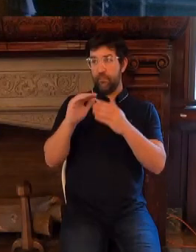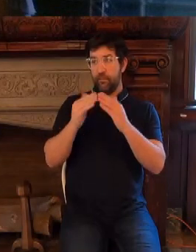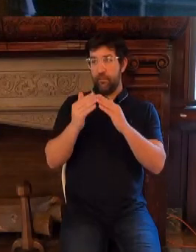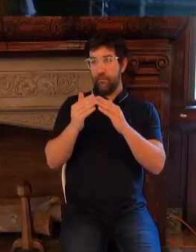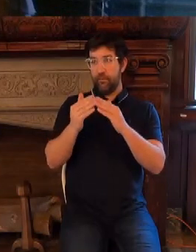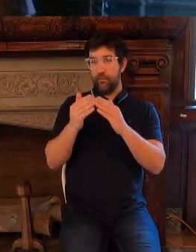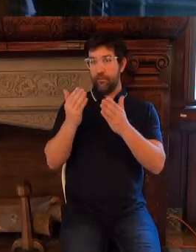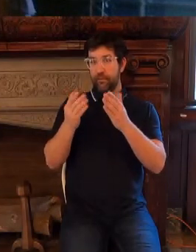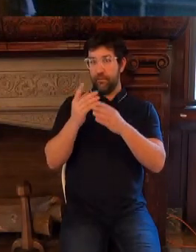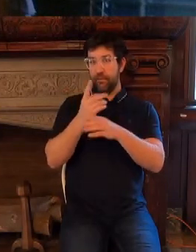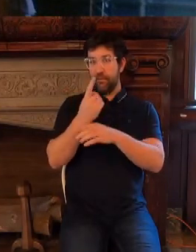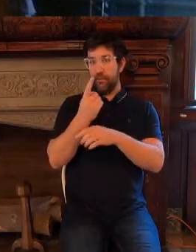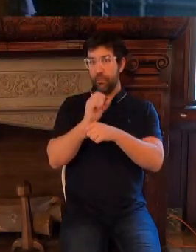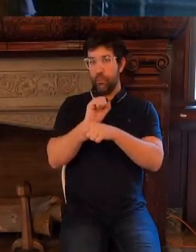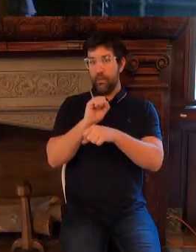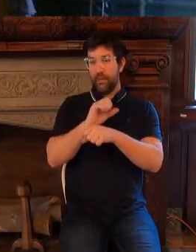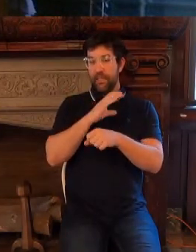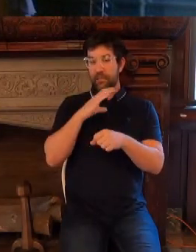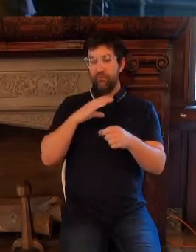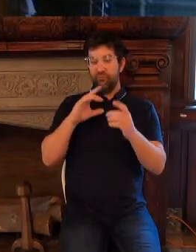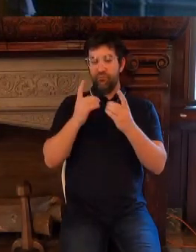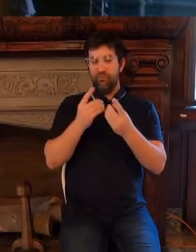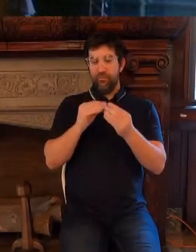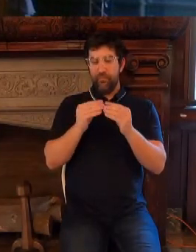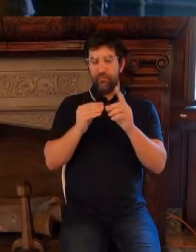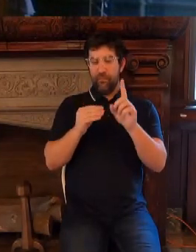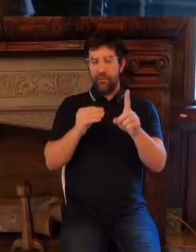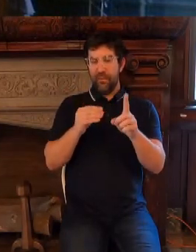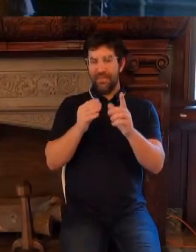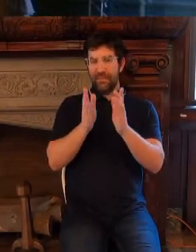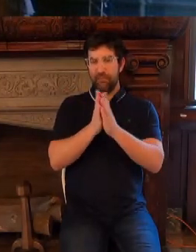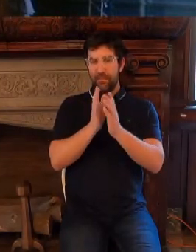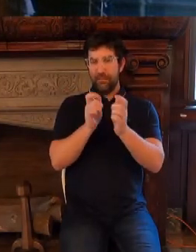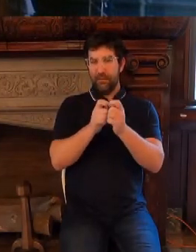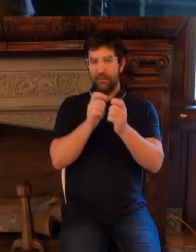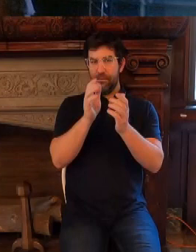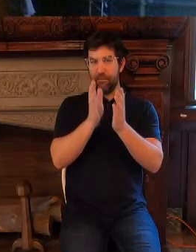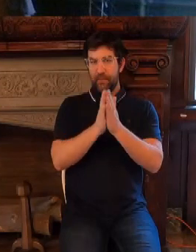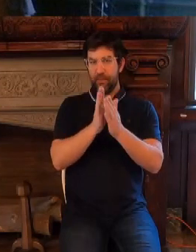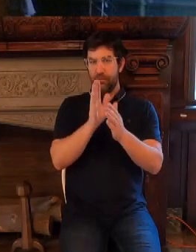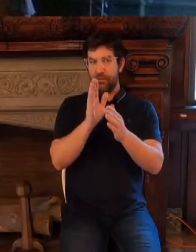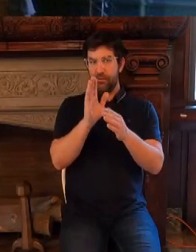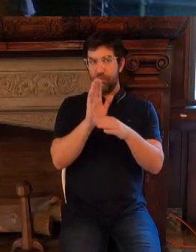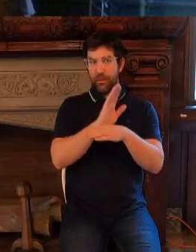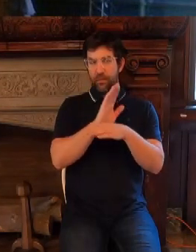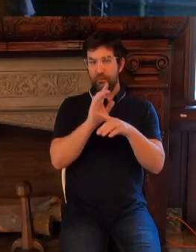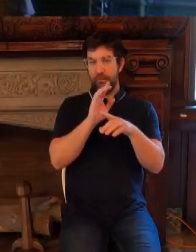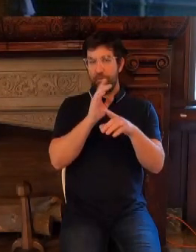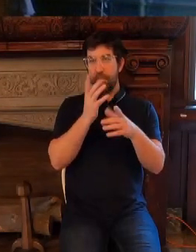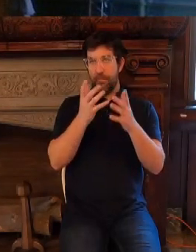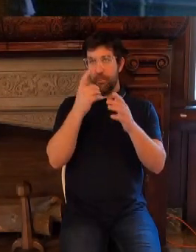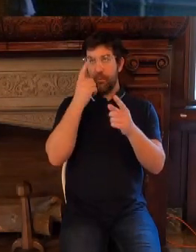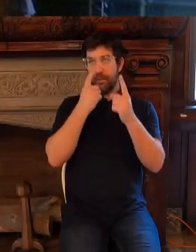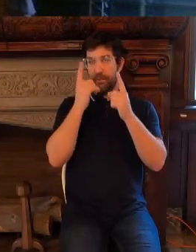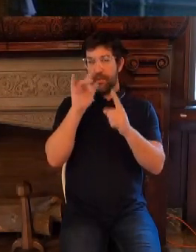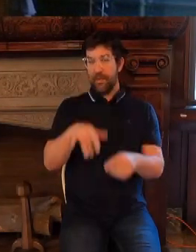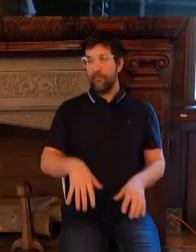community, someone working of Council District 1, or a specific business requested it, which pace, at which time we would consider that,